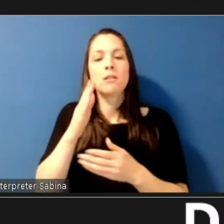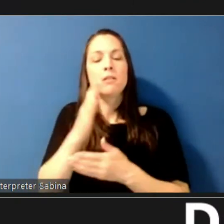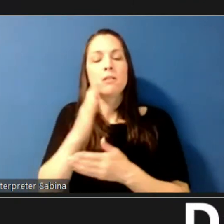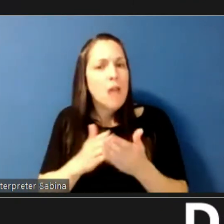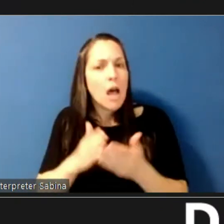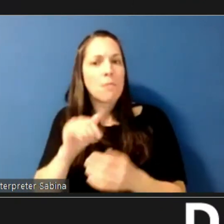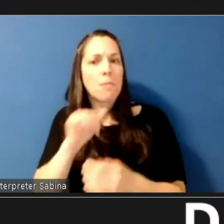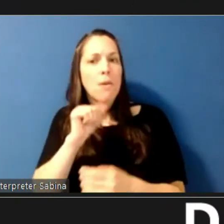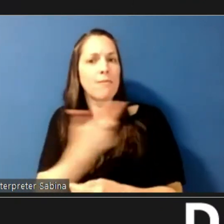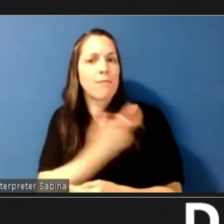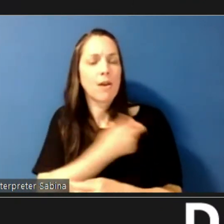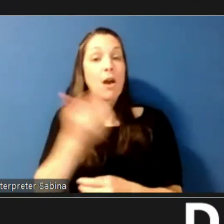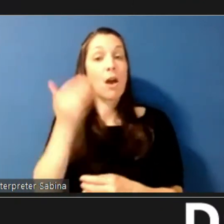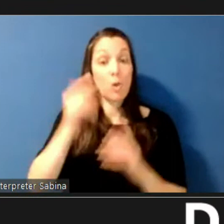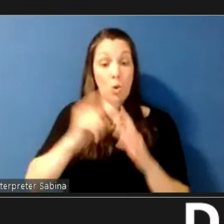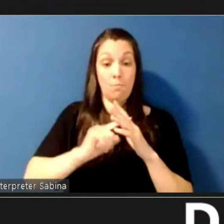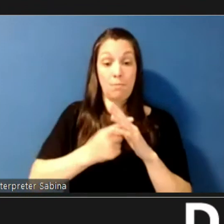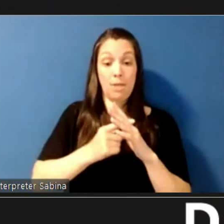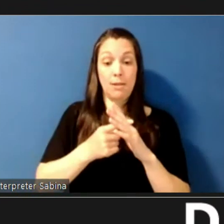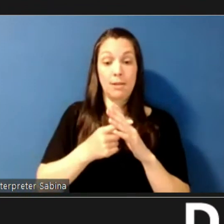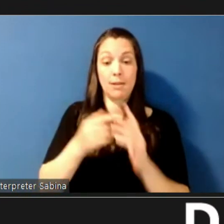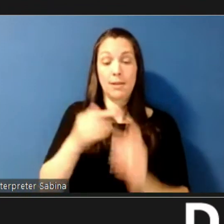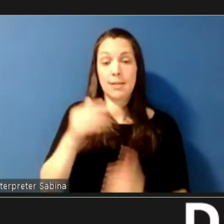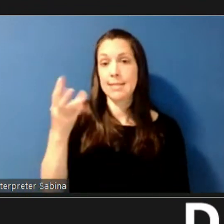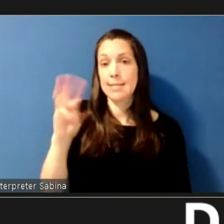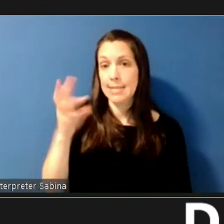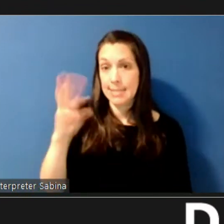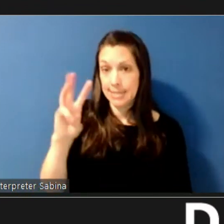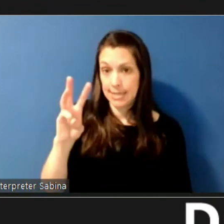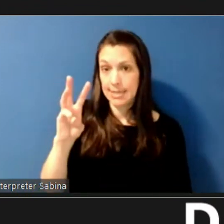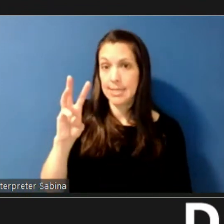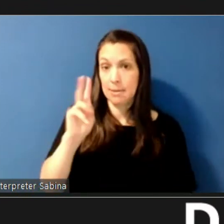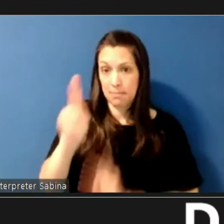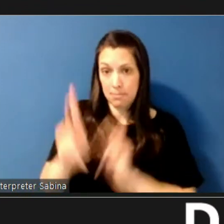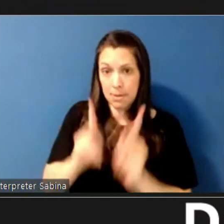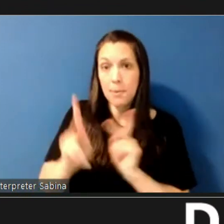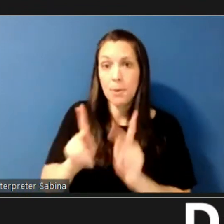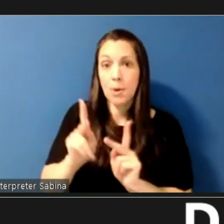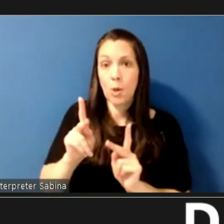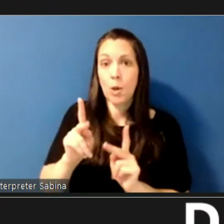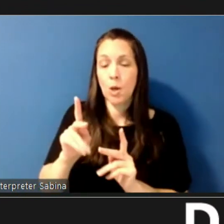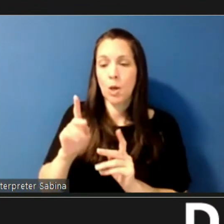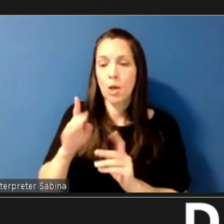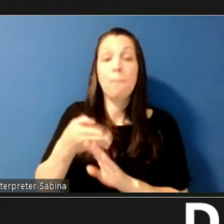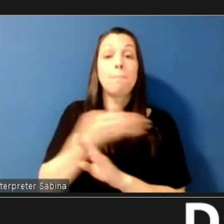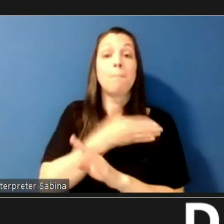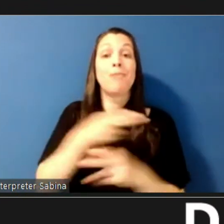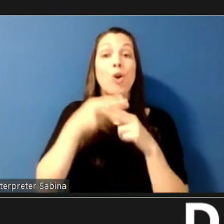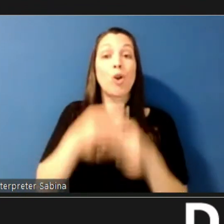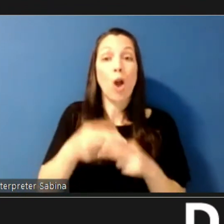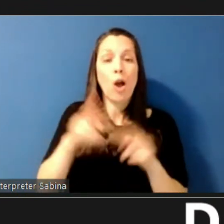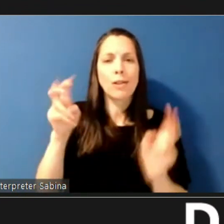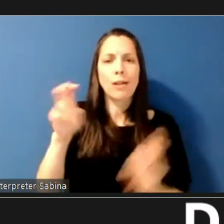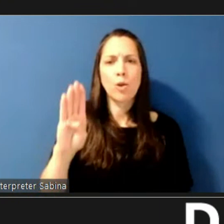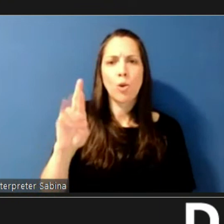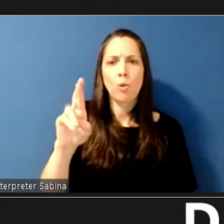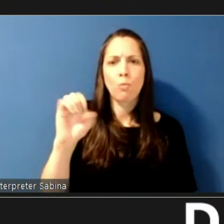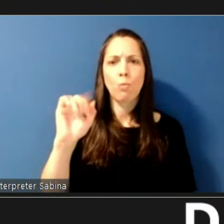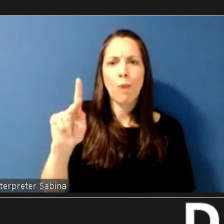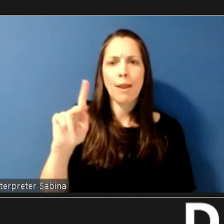unvaccinated. I know in the beginning there were 16 cases. They used to be called breakthrough, and now you're calling them